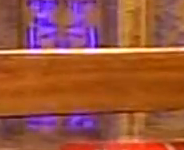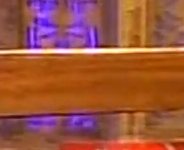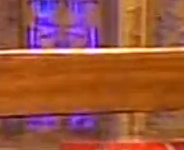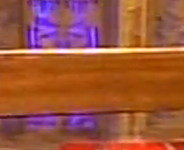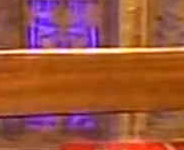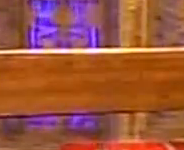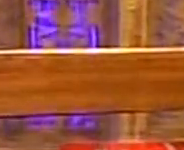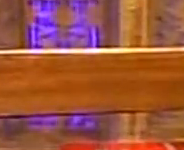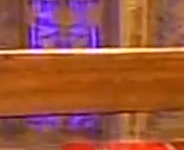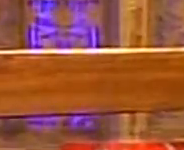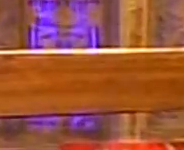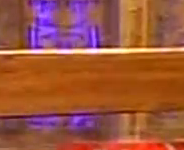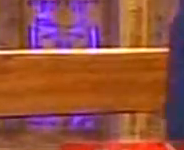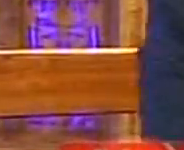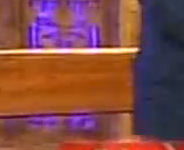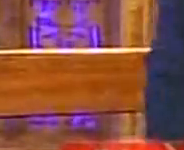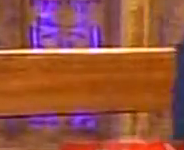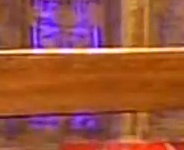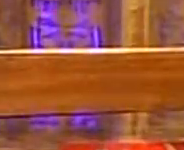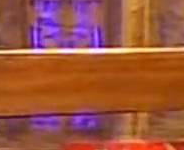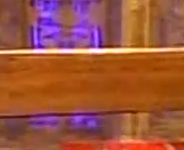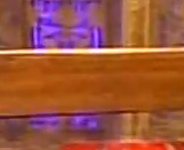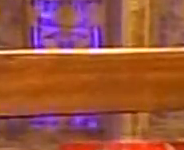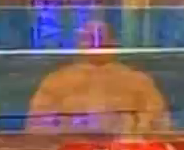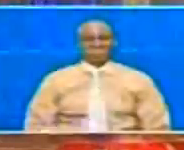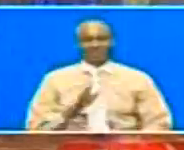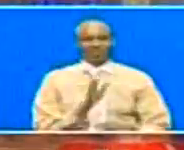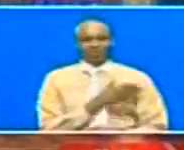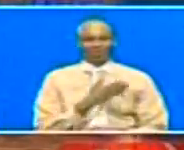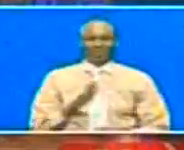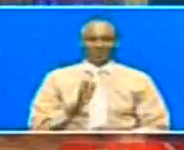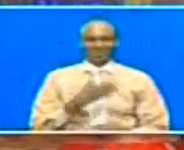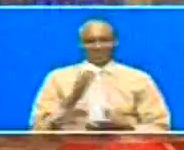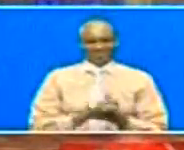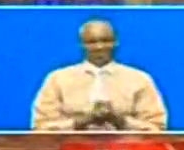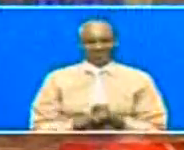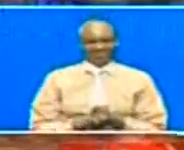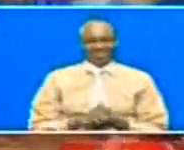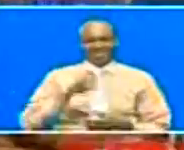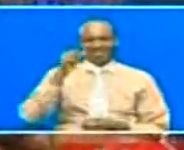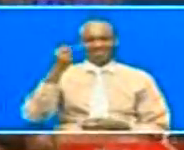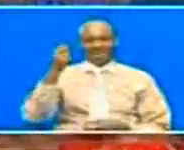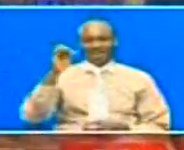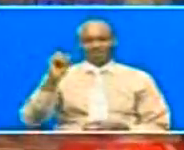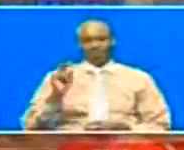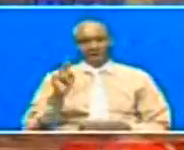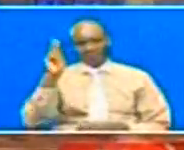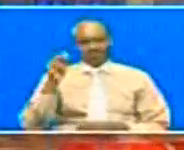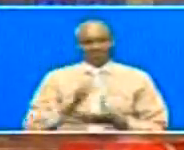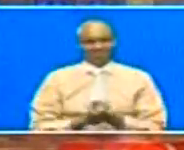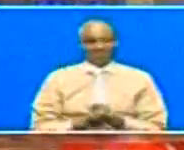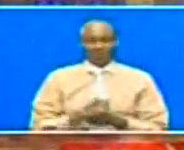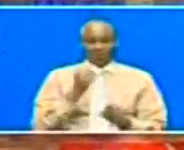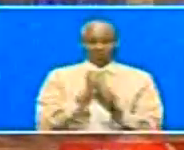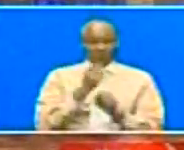Here we go. Sanyo Iko Ju. Ju. Sanyo Iko Chops. Chops. Sanyo is just the